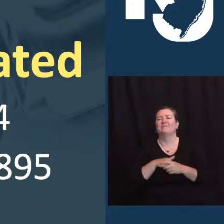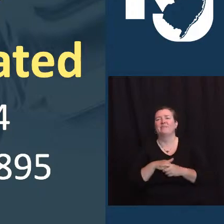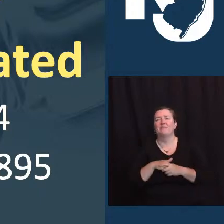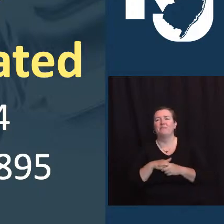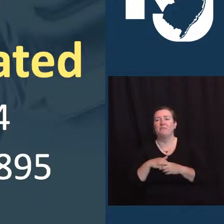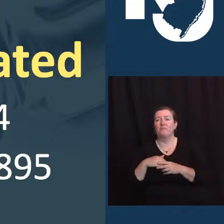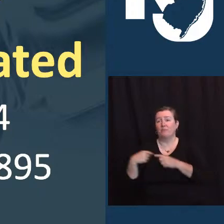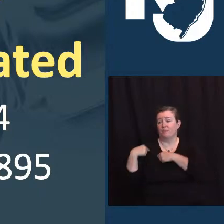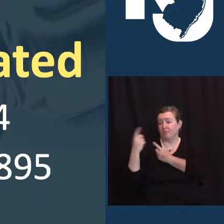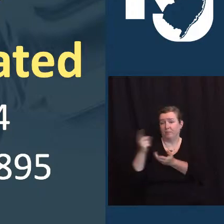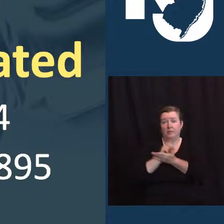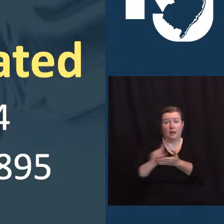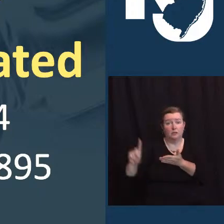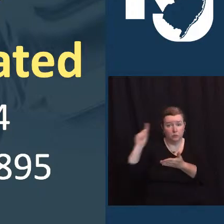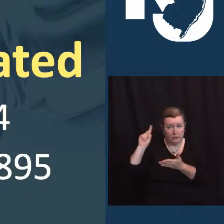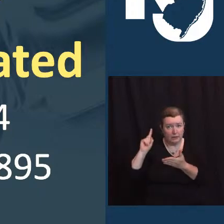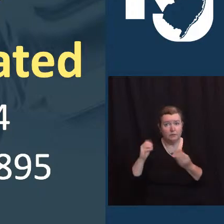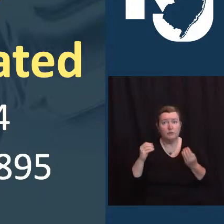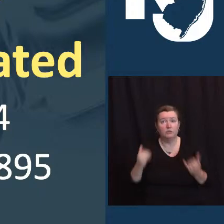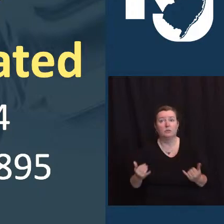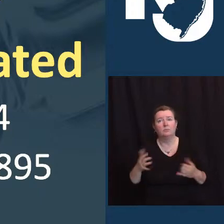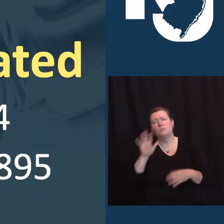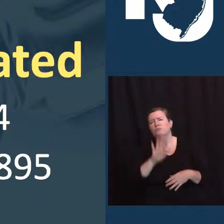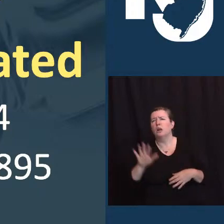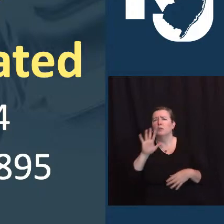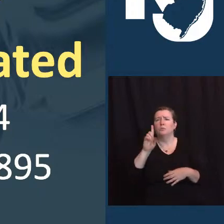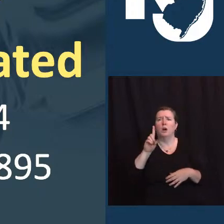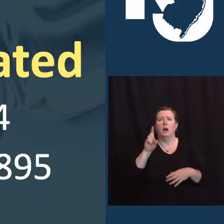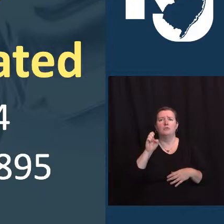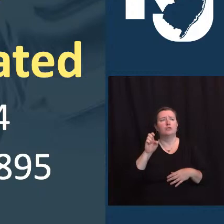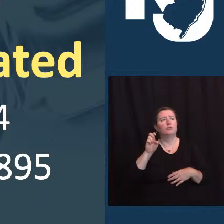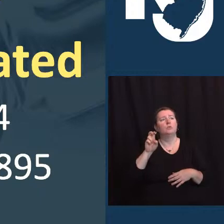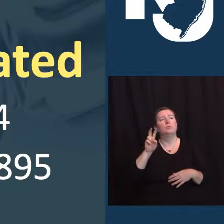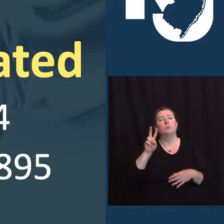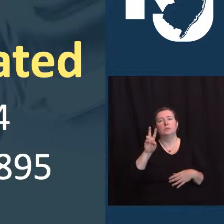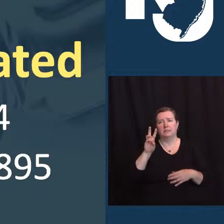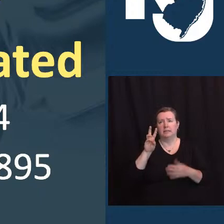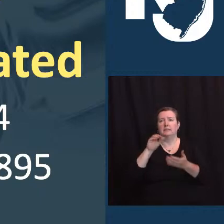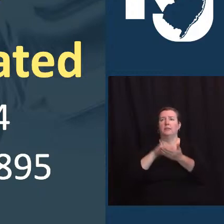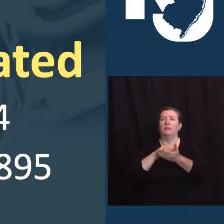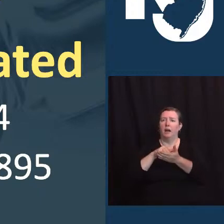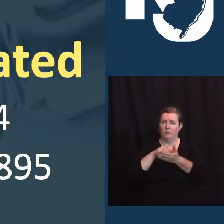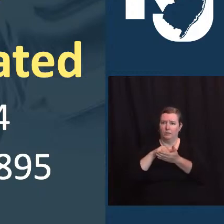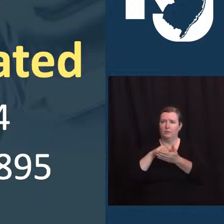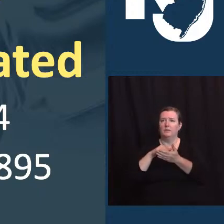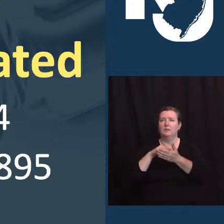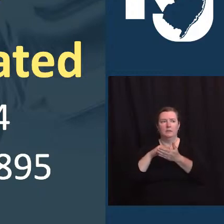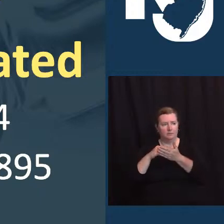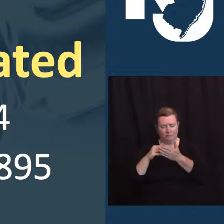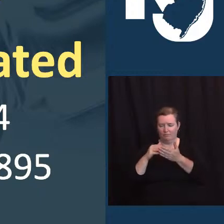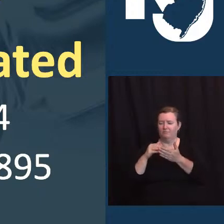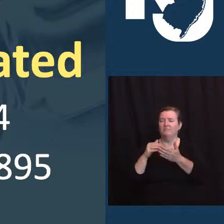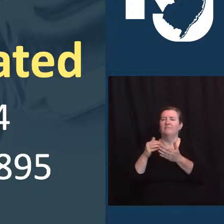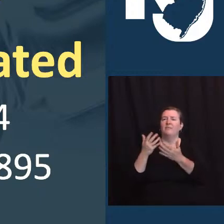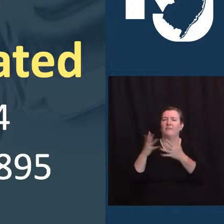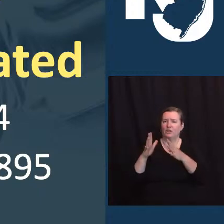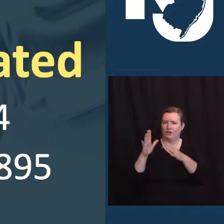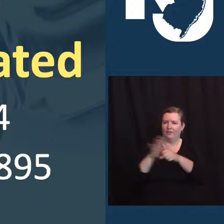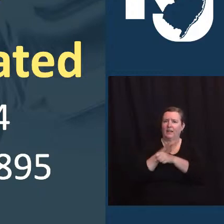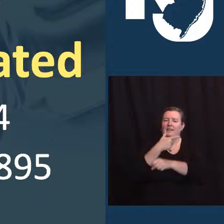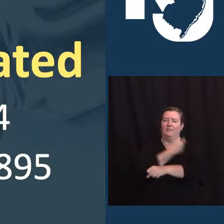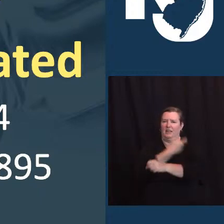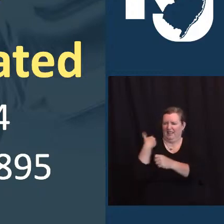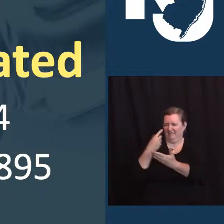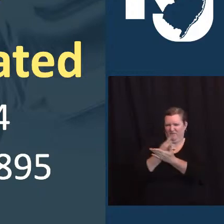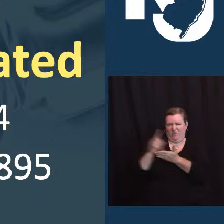here together, roughly about 126,000 people have joined the ranks of the fully vaccinated. And